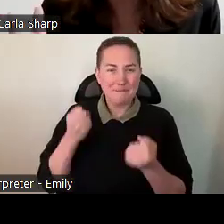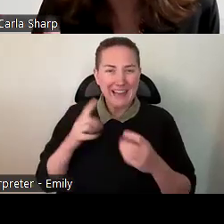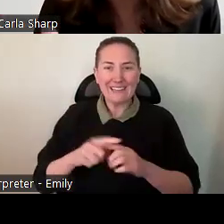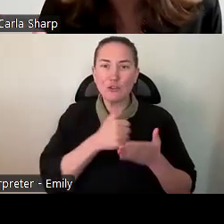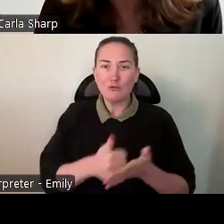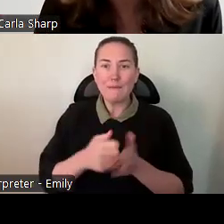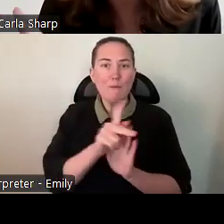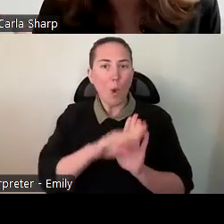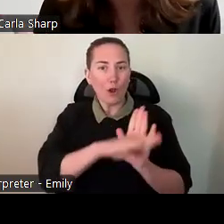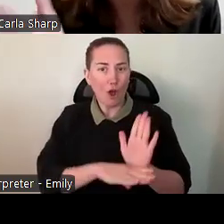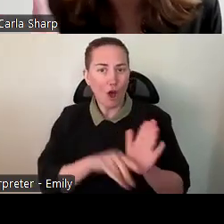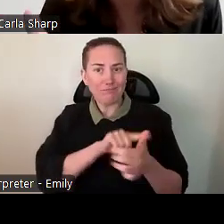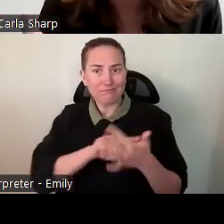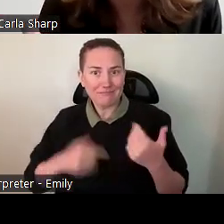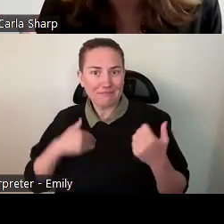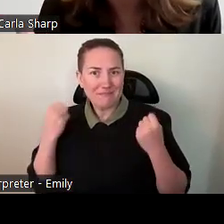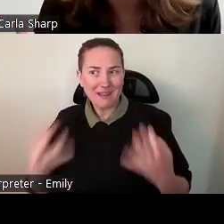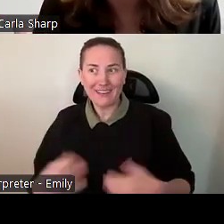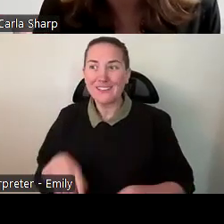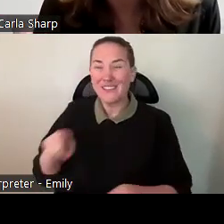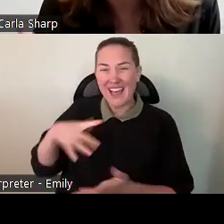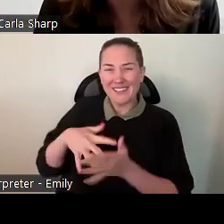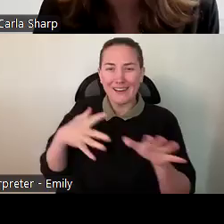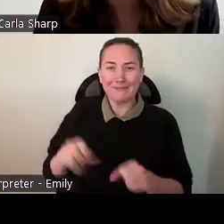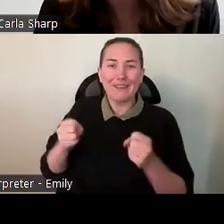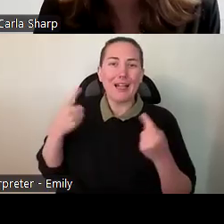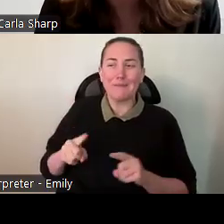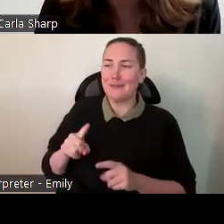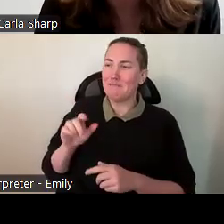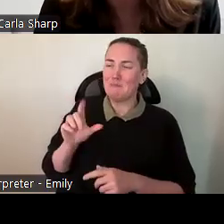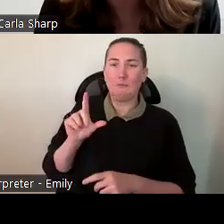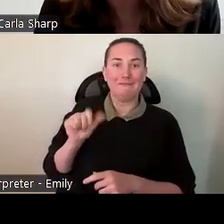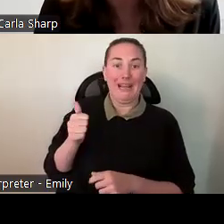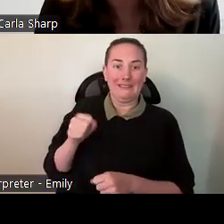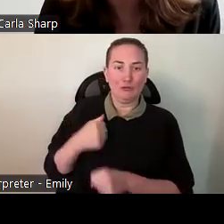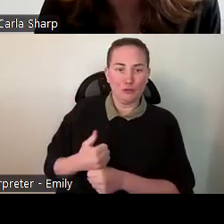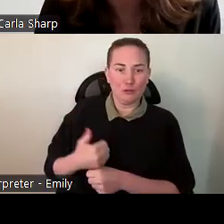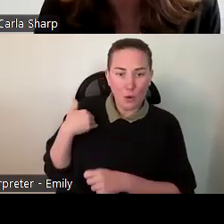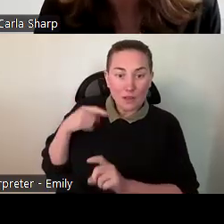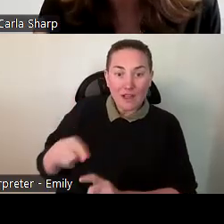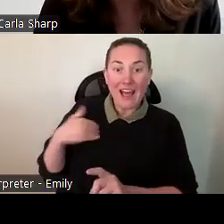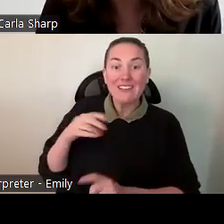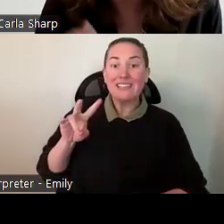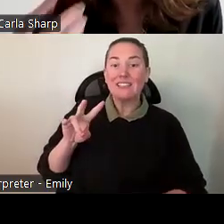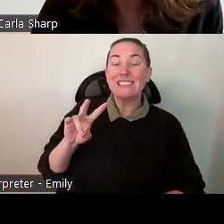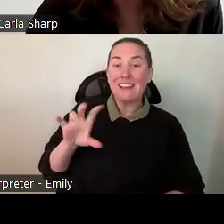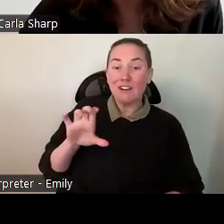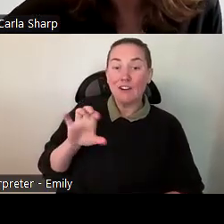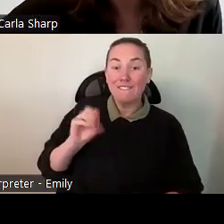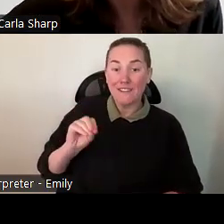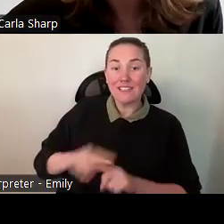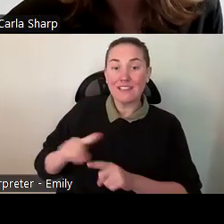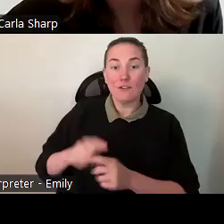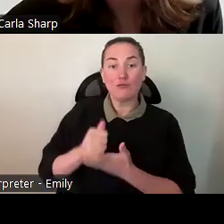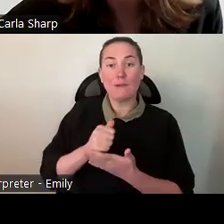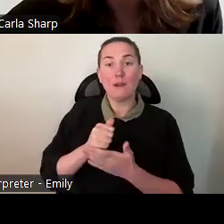protocols. So in this study that he did already now more than 10 years ago, 750 treatment protocols for addressing